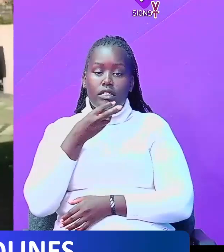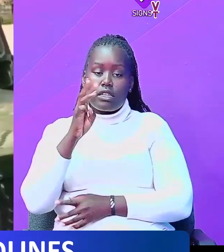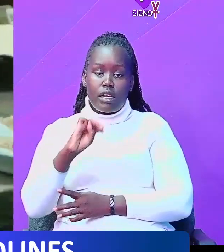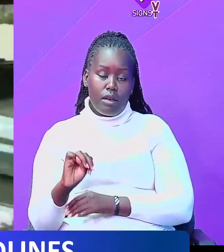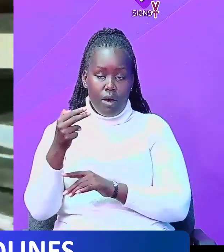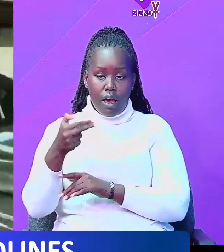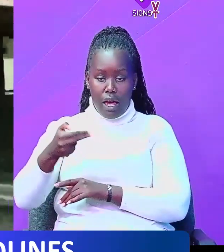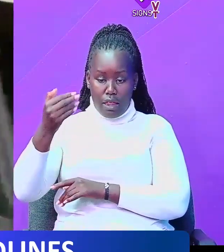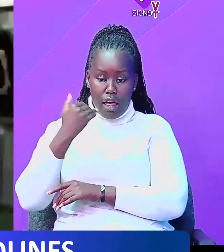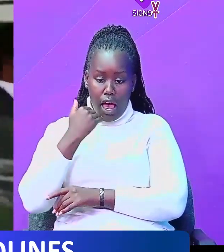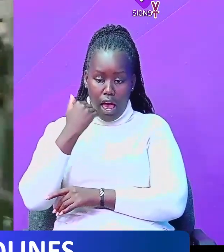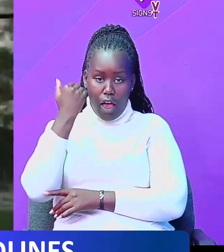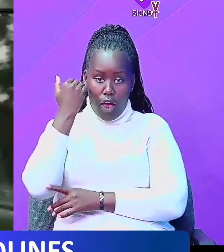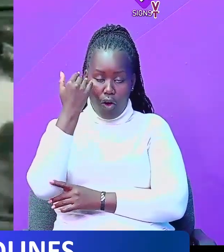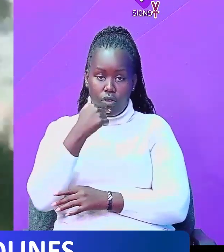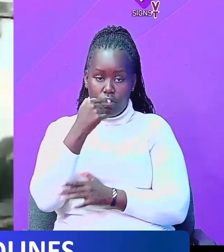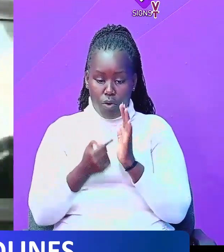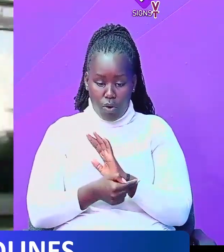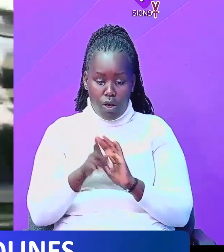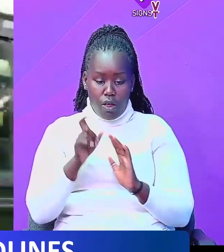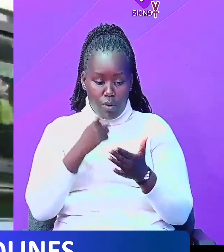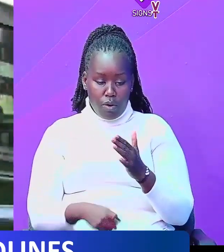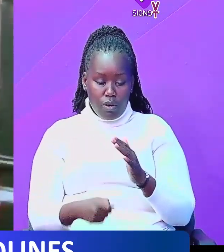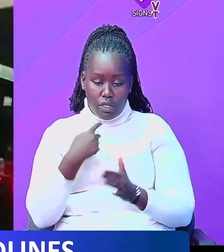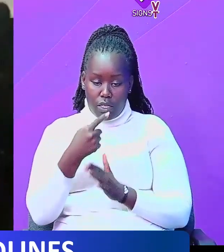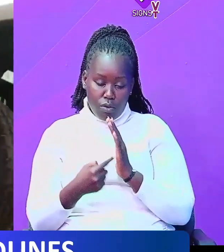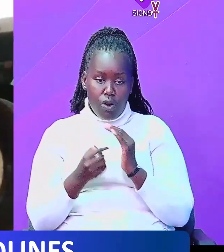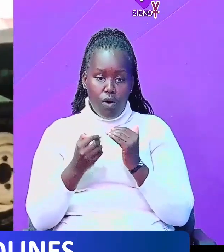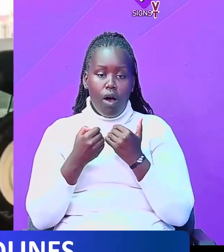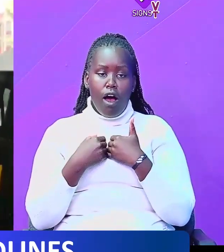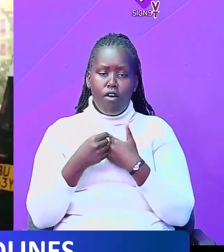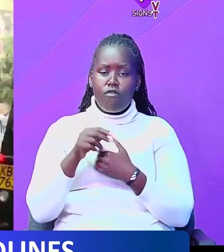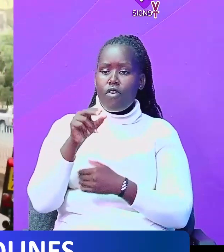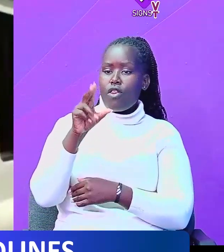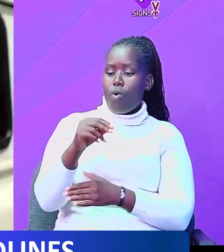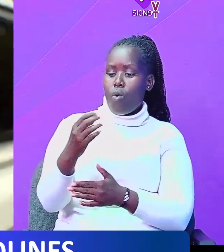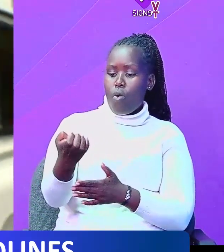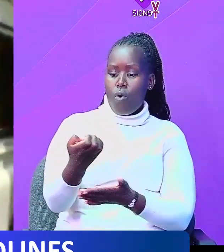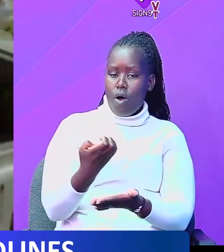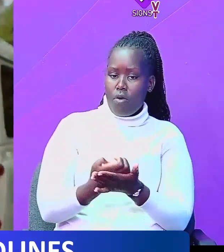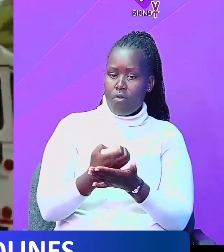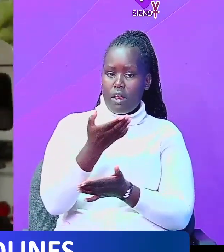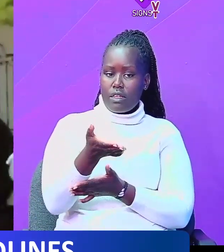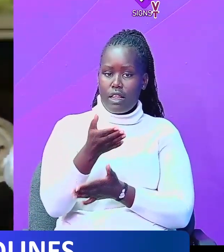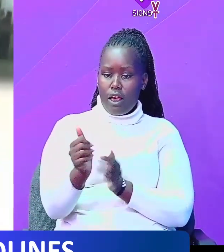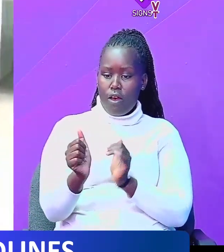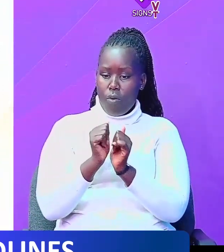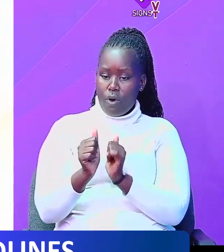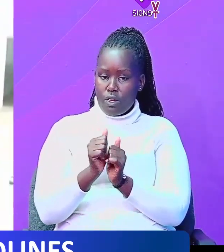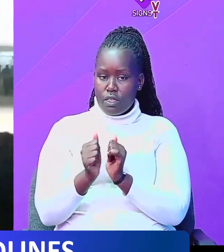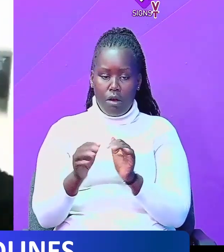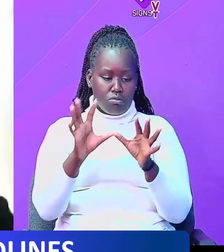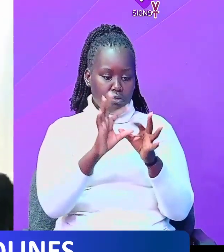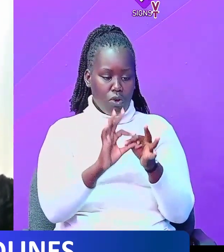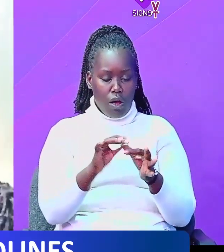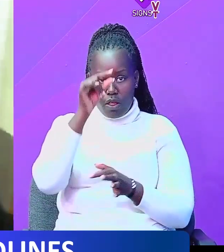Court faulted the prosecution's case, saying there was no credible evidence linking the governor to the operations